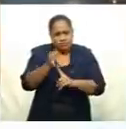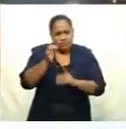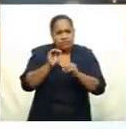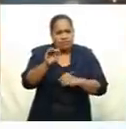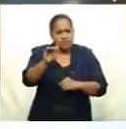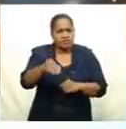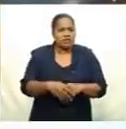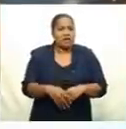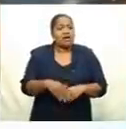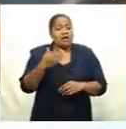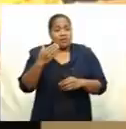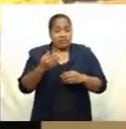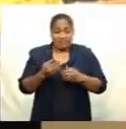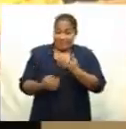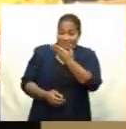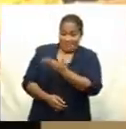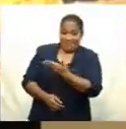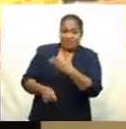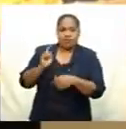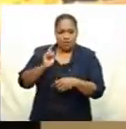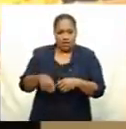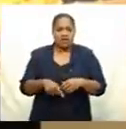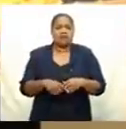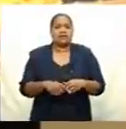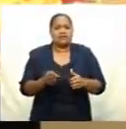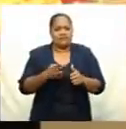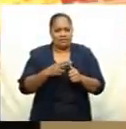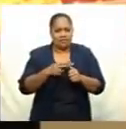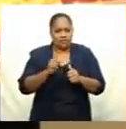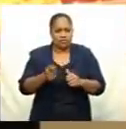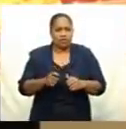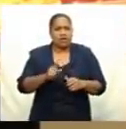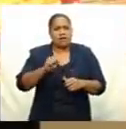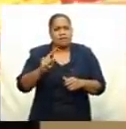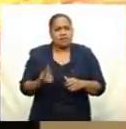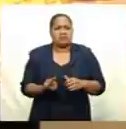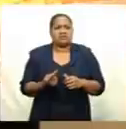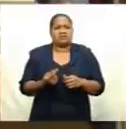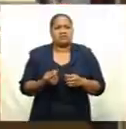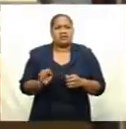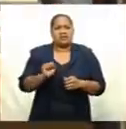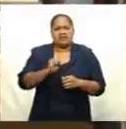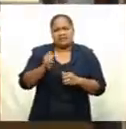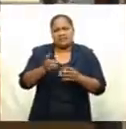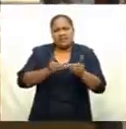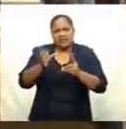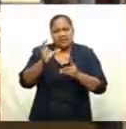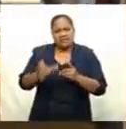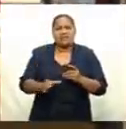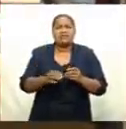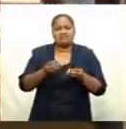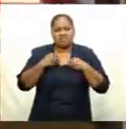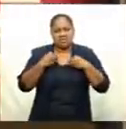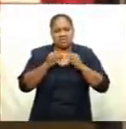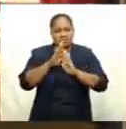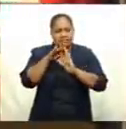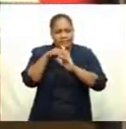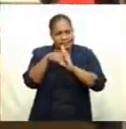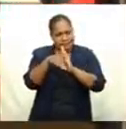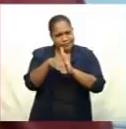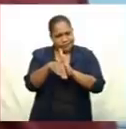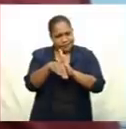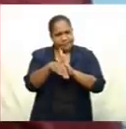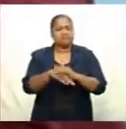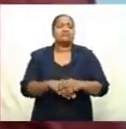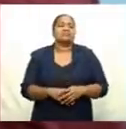favorite fast food eatery. However, the director tells us that their drinks are going out of date and overall business is going very bad. We